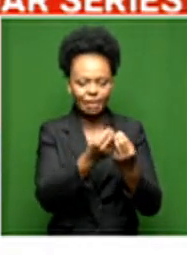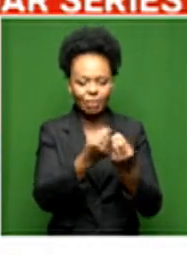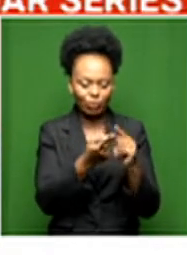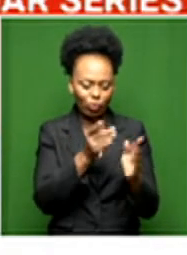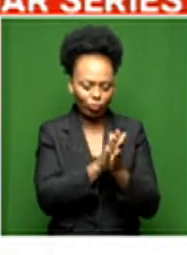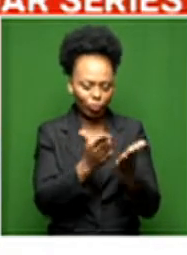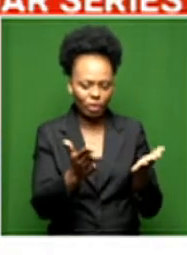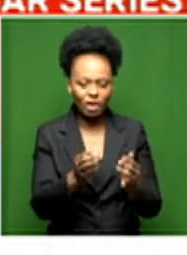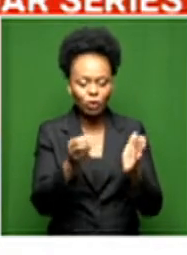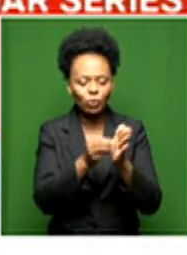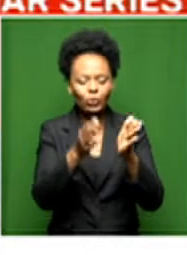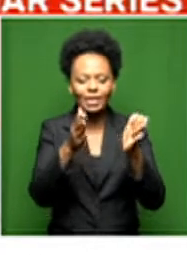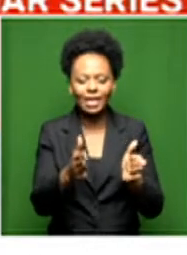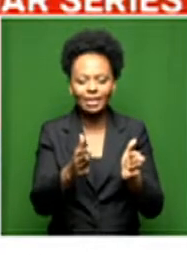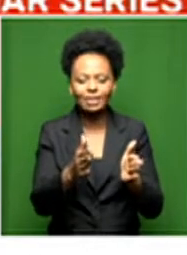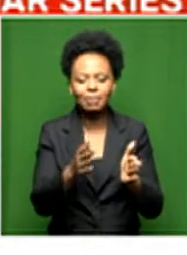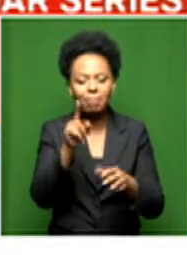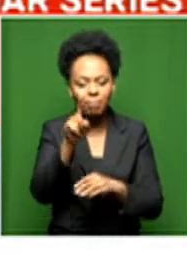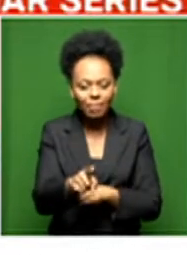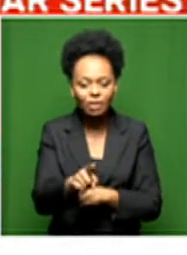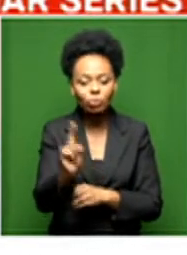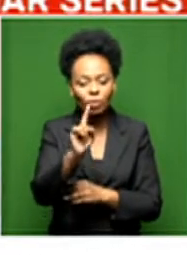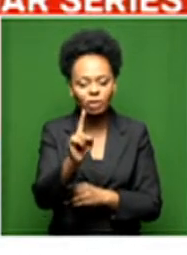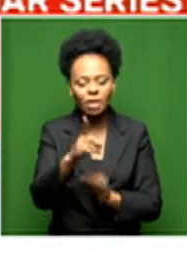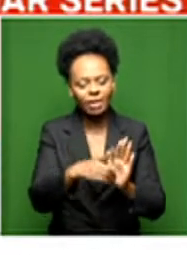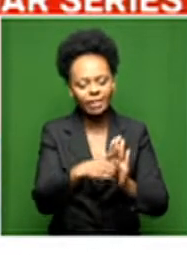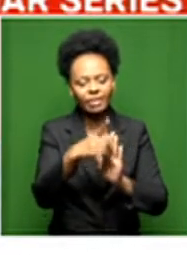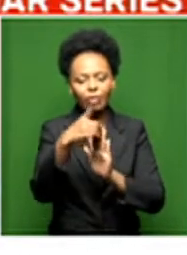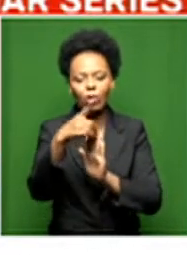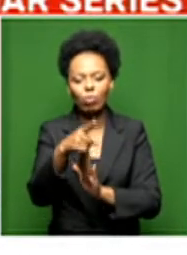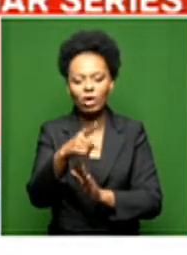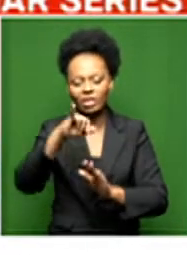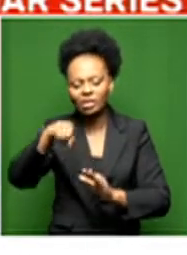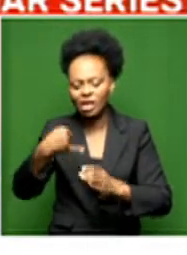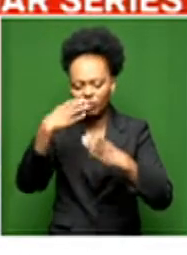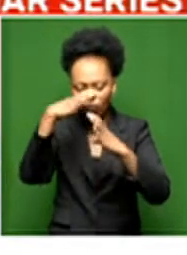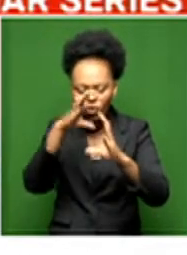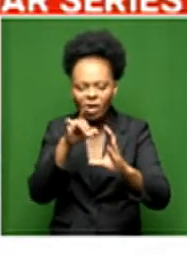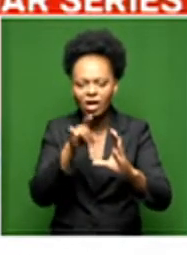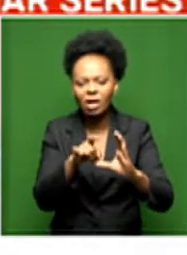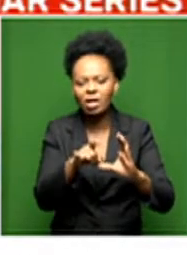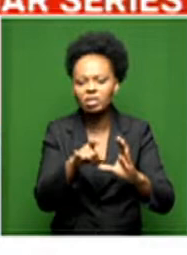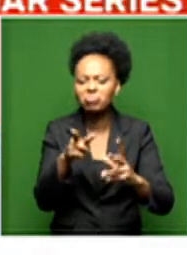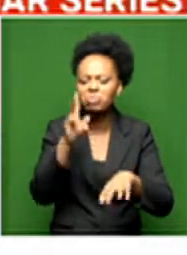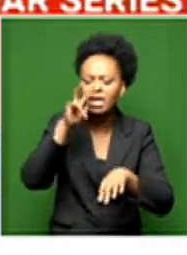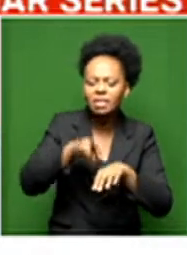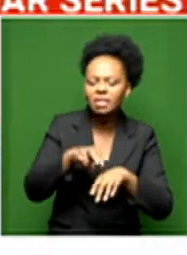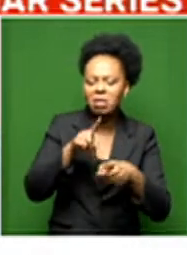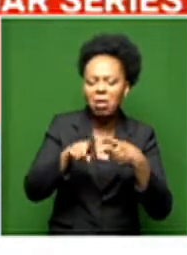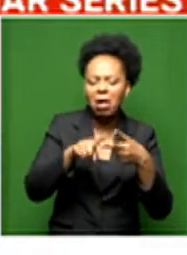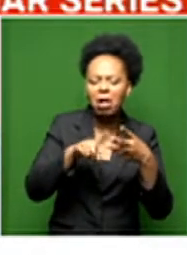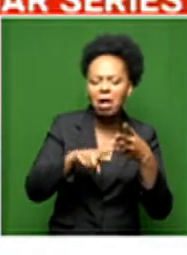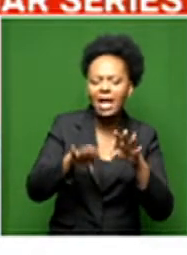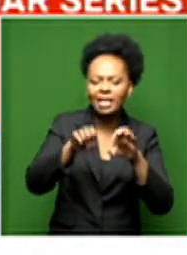students need to be developed holistically, not only to focus on what is required for examination,